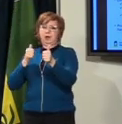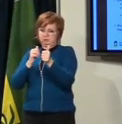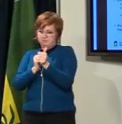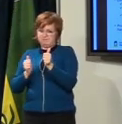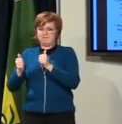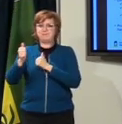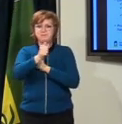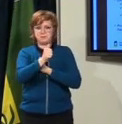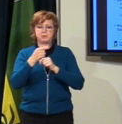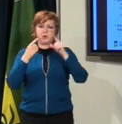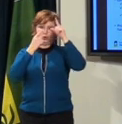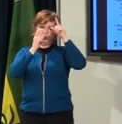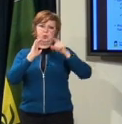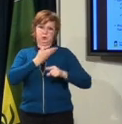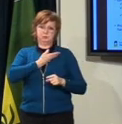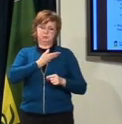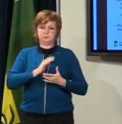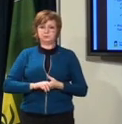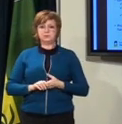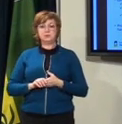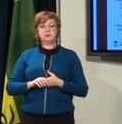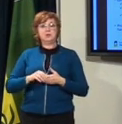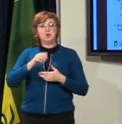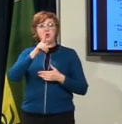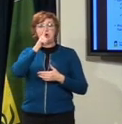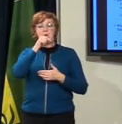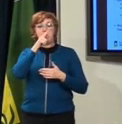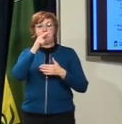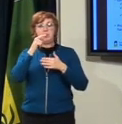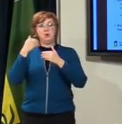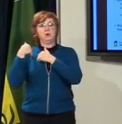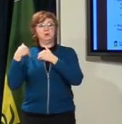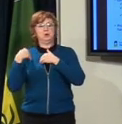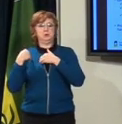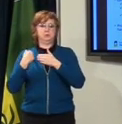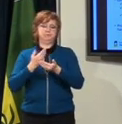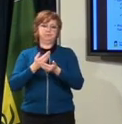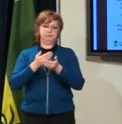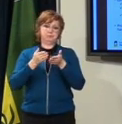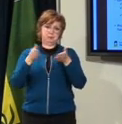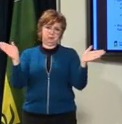system is in the public's hands, and we need your help.